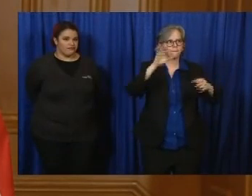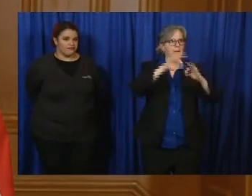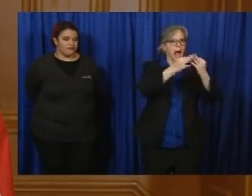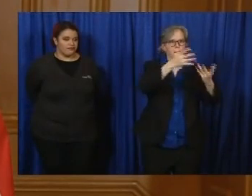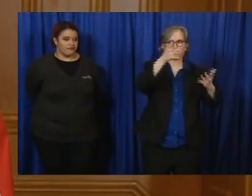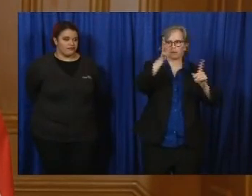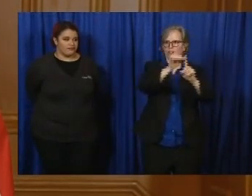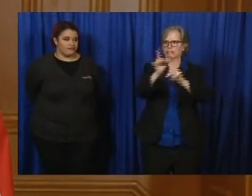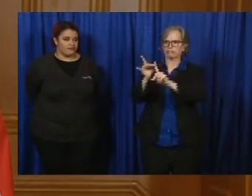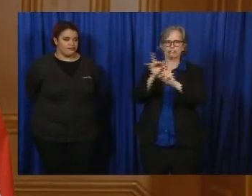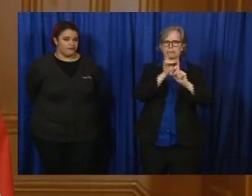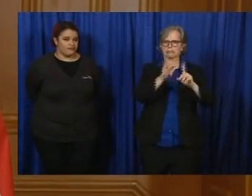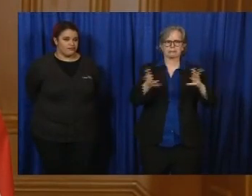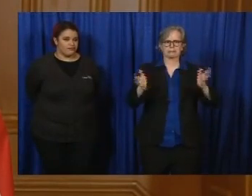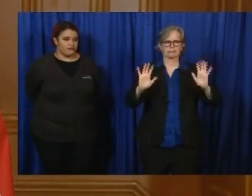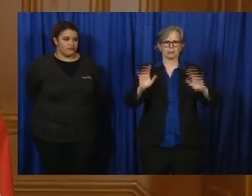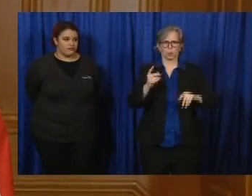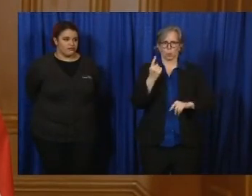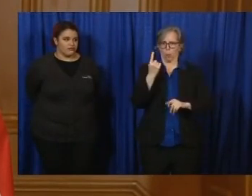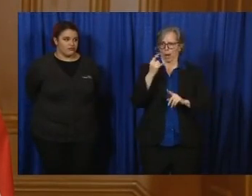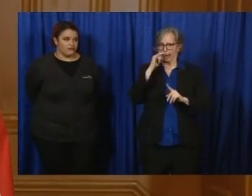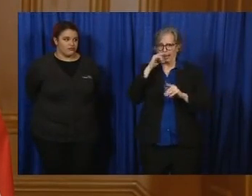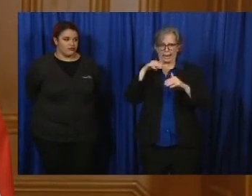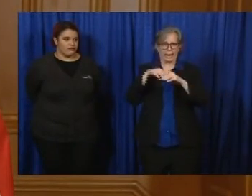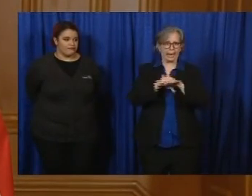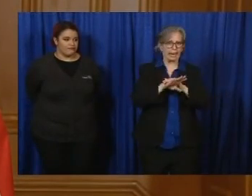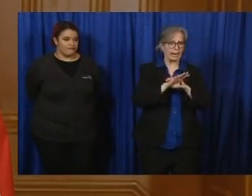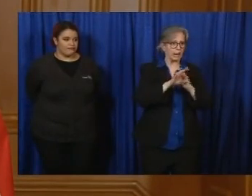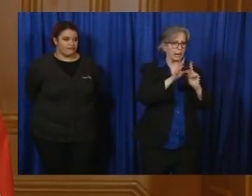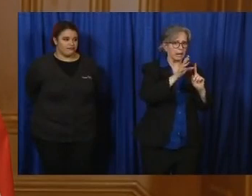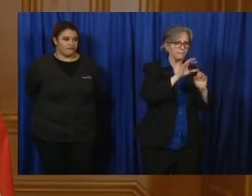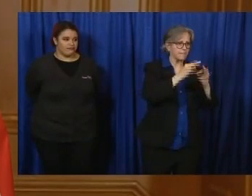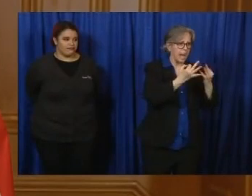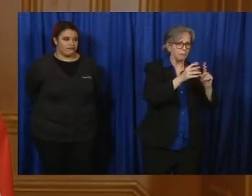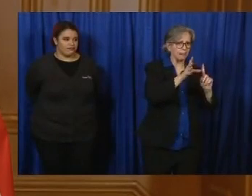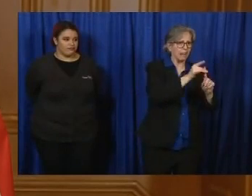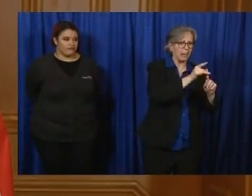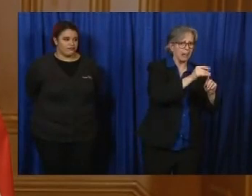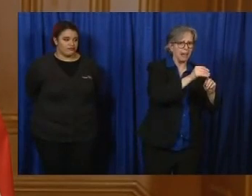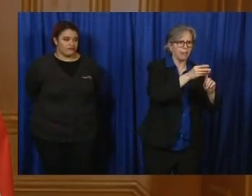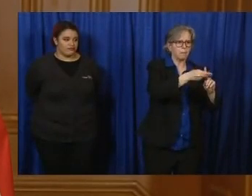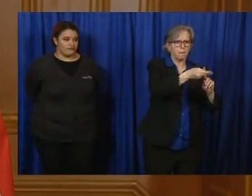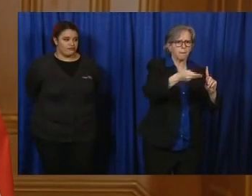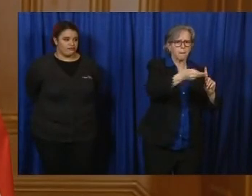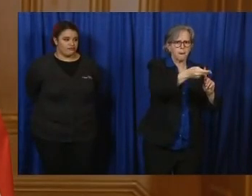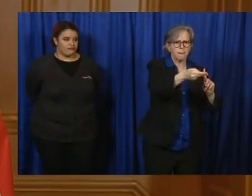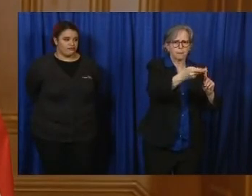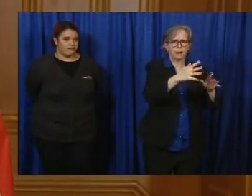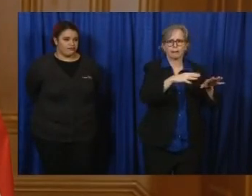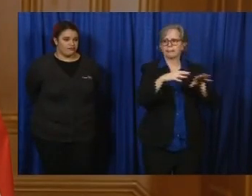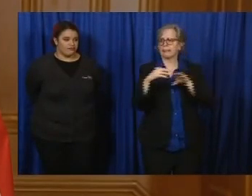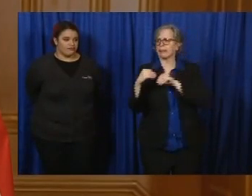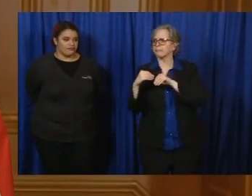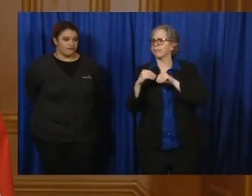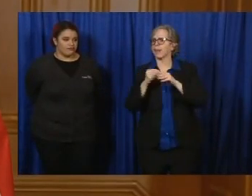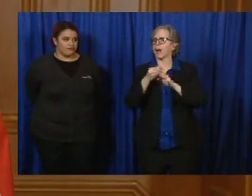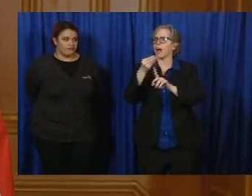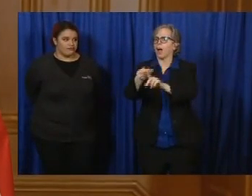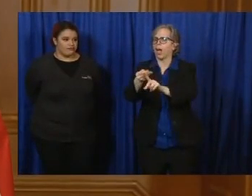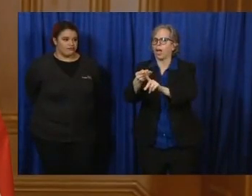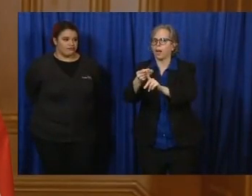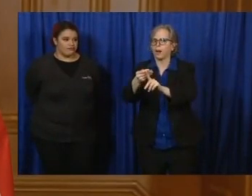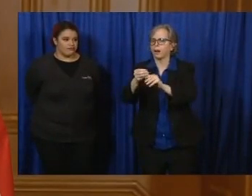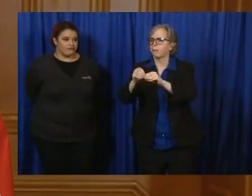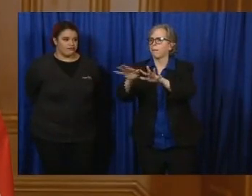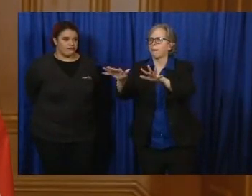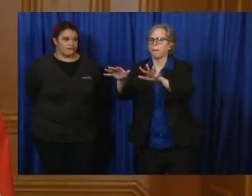the virus, then that could go out to every kid in that classroom, and then that goes back to all those families. So kids are obviously, just like everyone else,